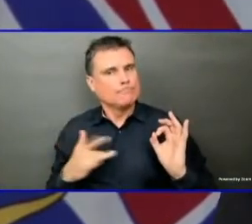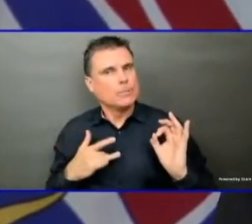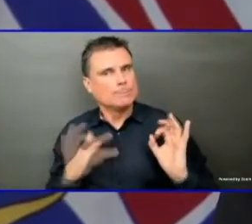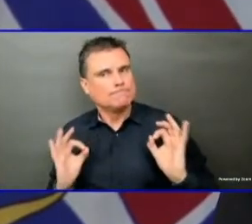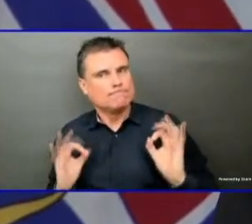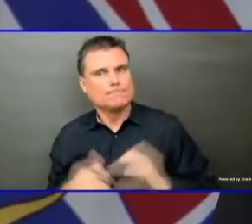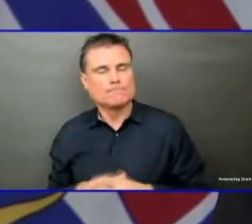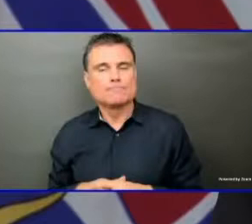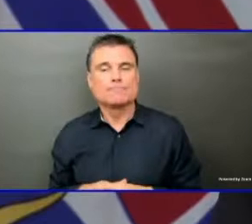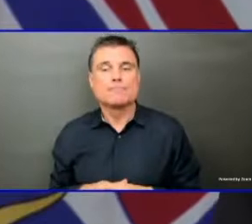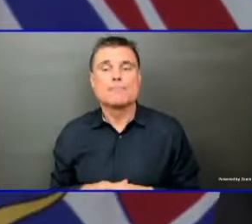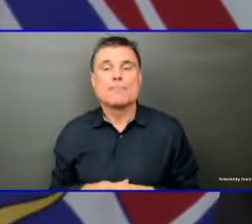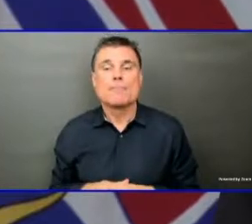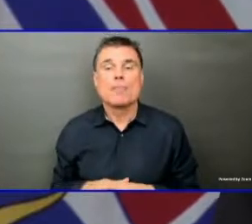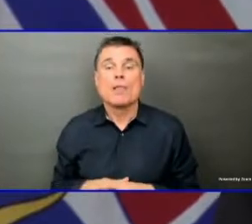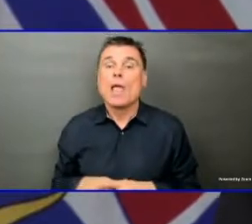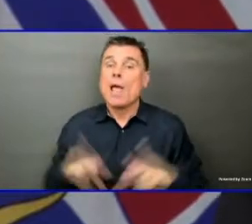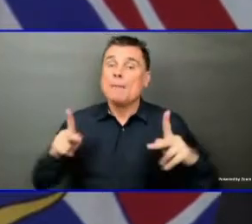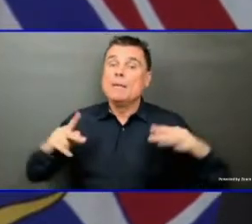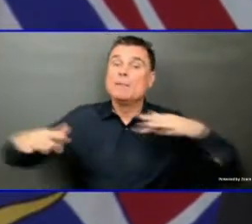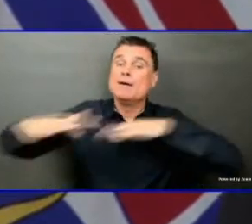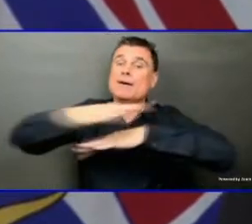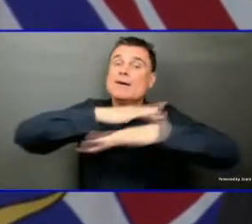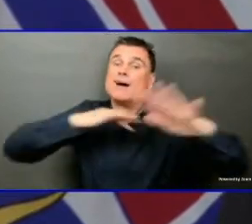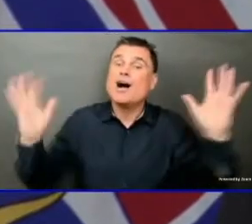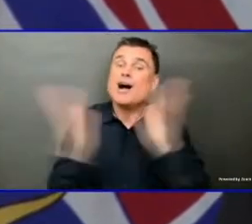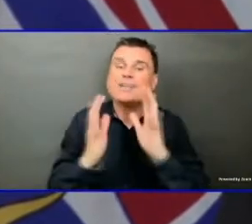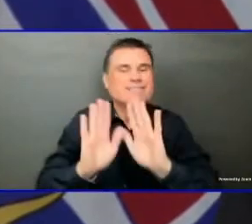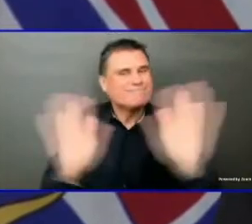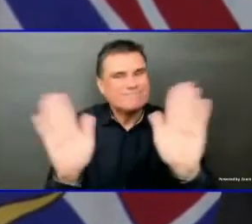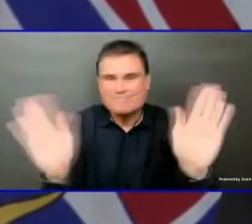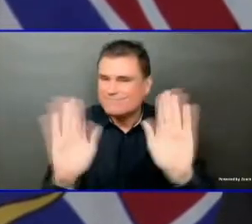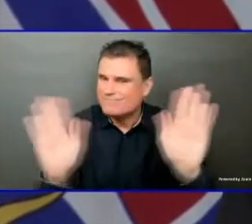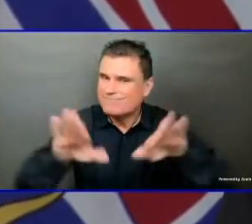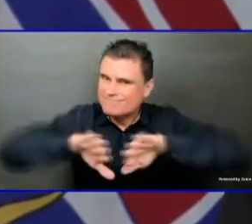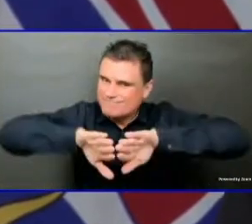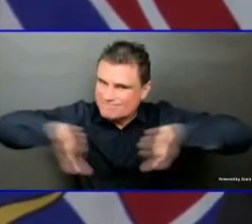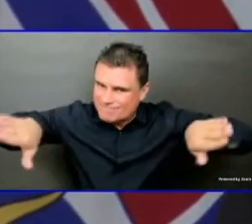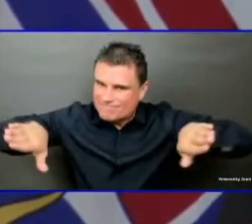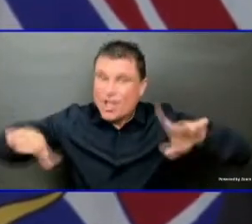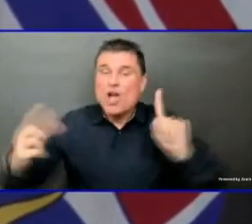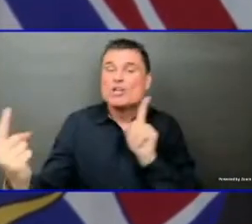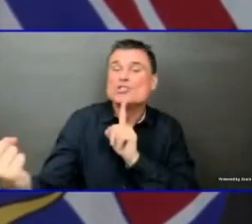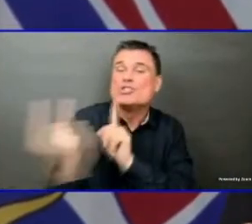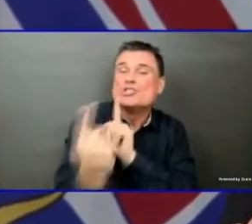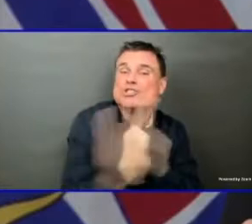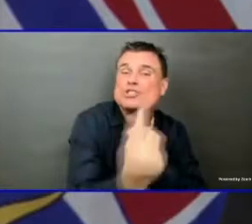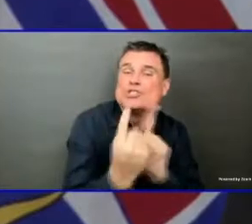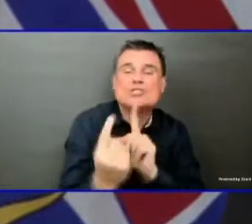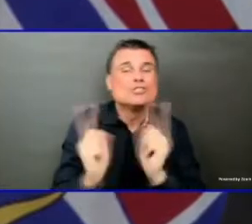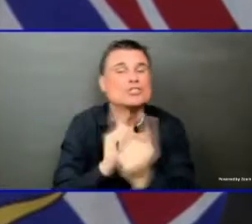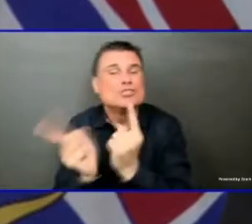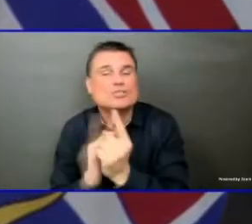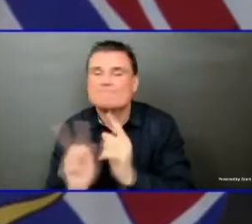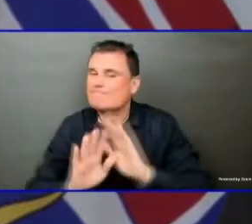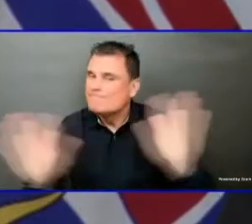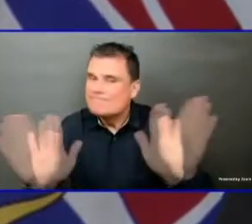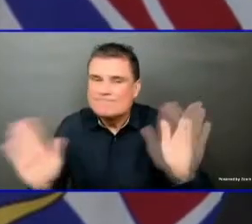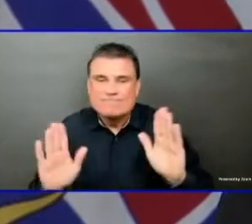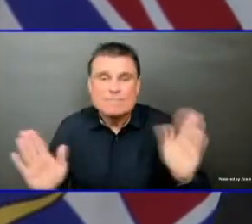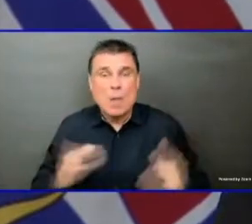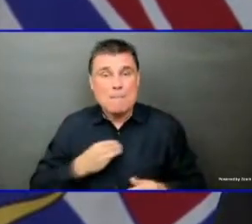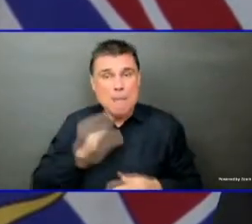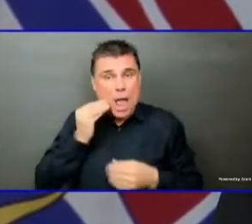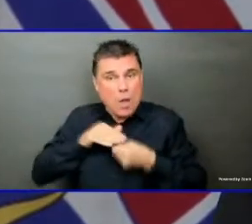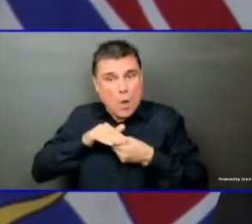local, using our layers of protection, we are bending our curve, slowly and steadily.